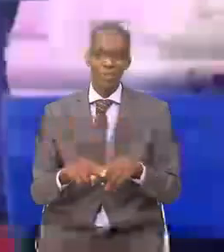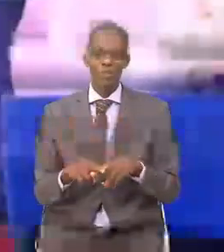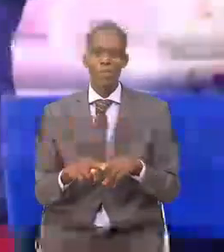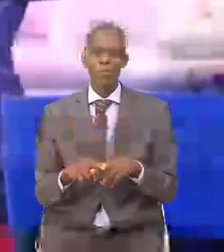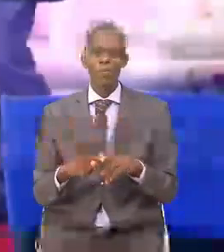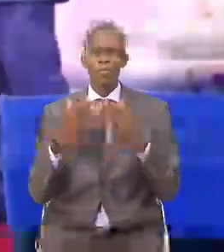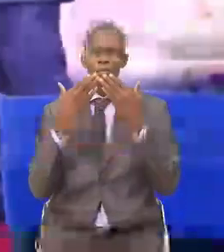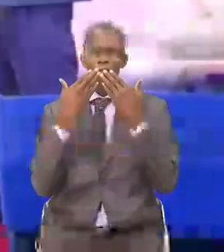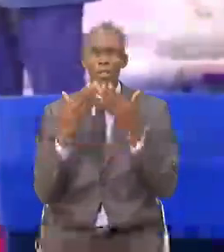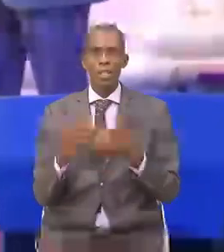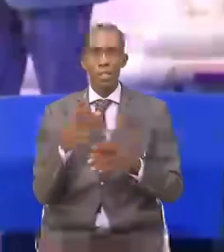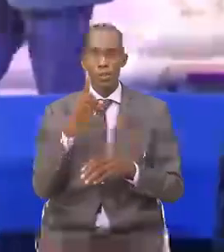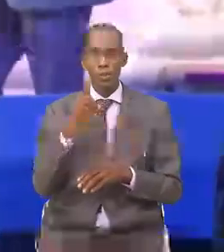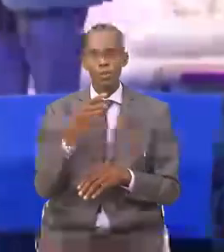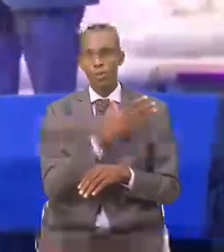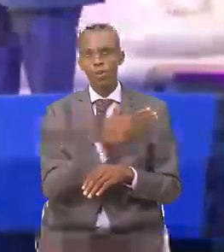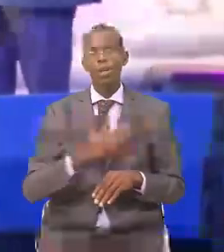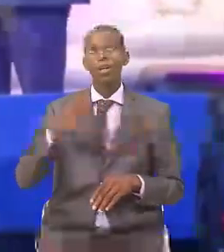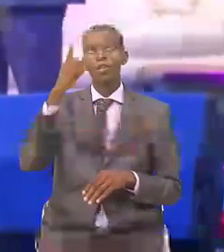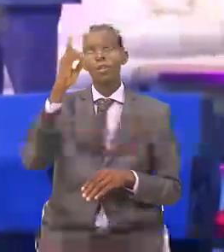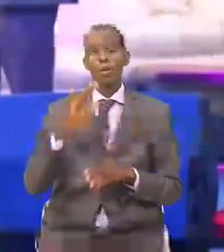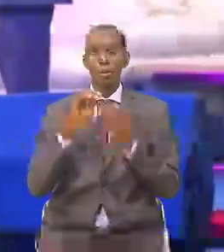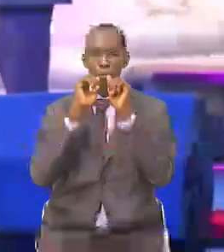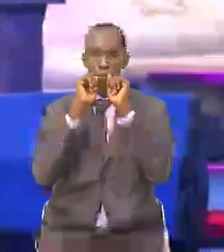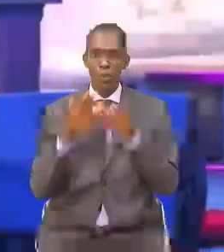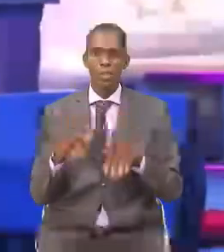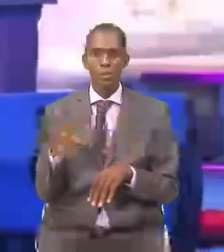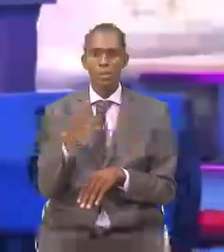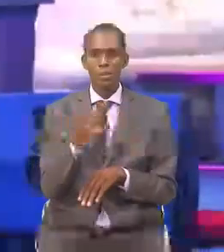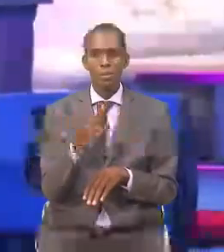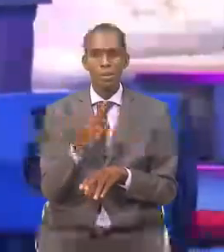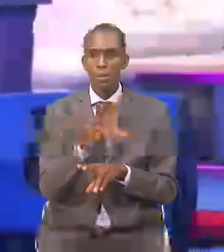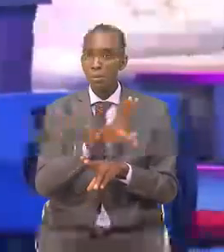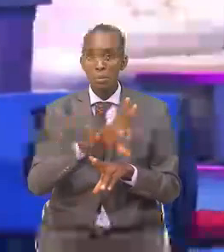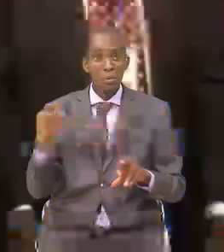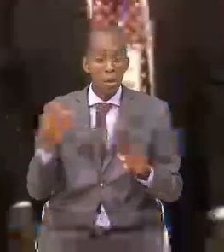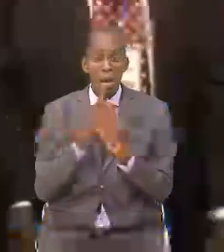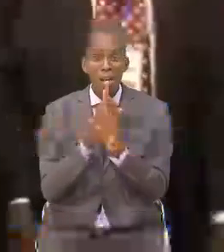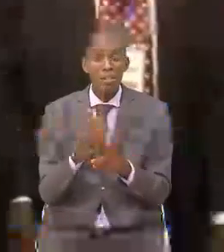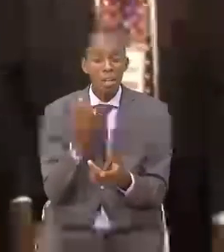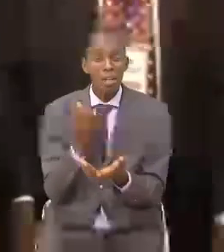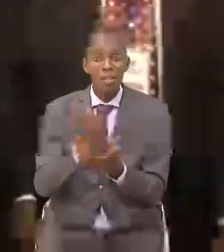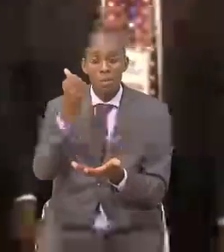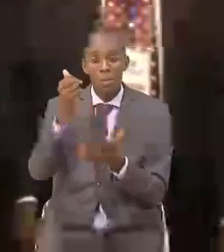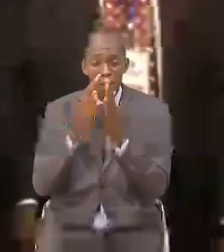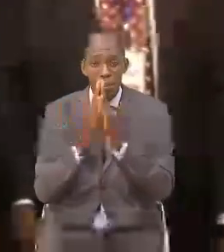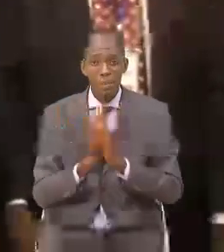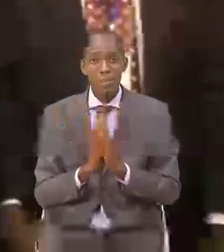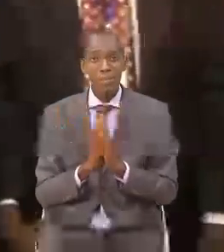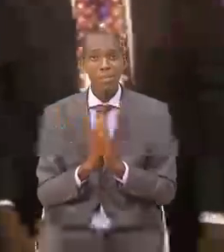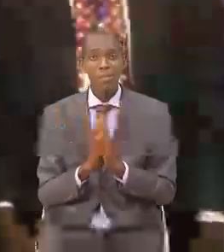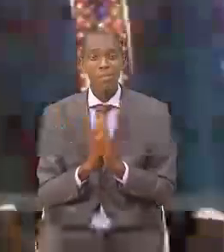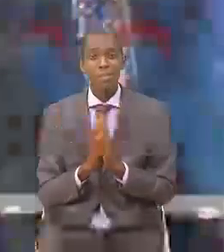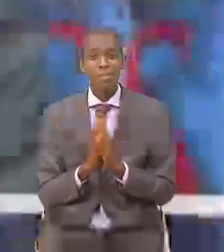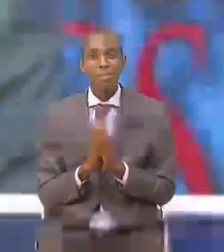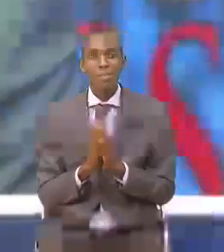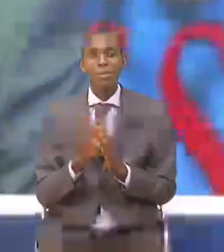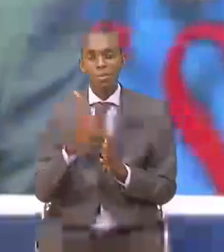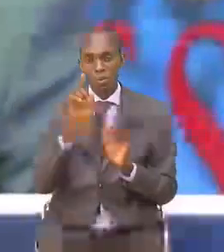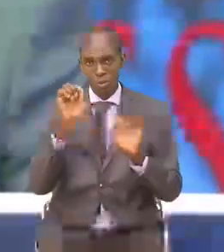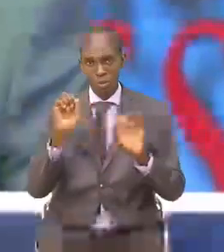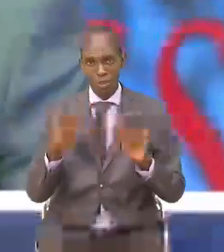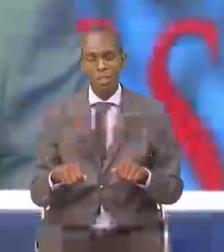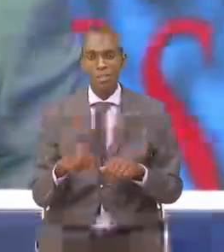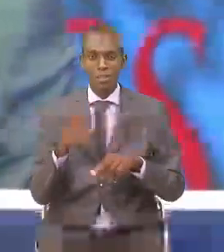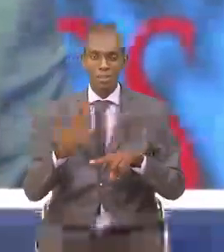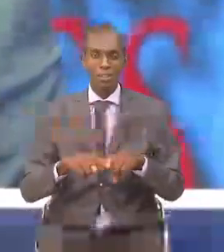amen before you sit down. Thank you and God bless you. I didn't hear an amen to that